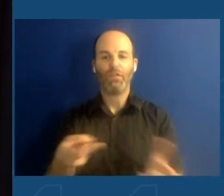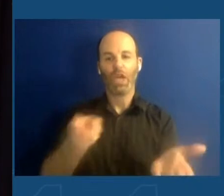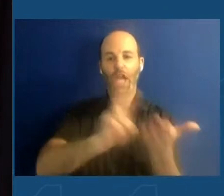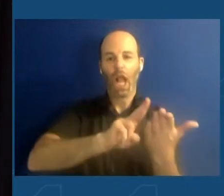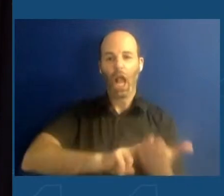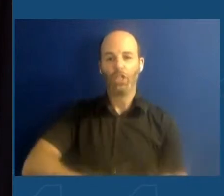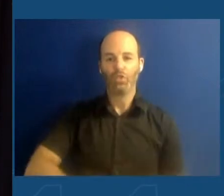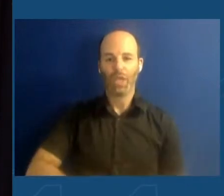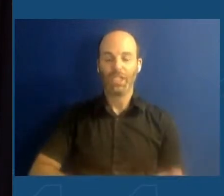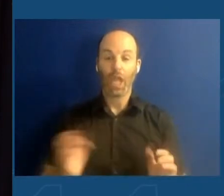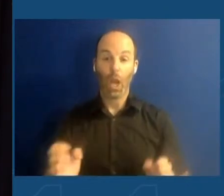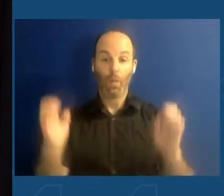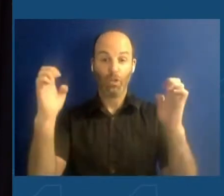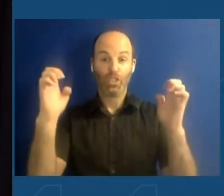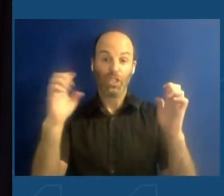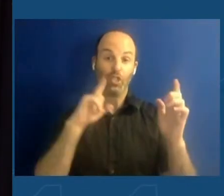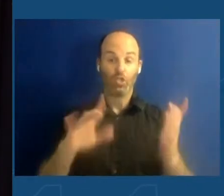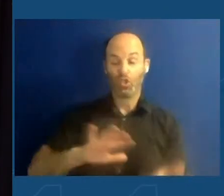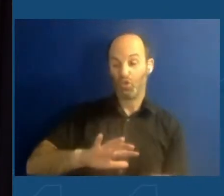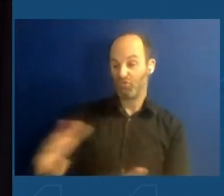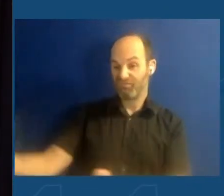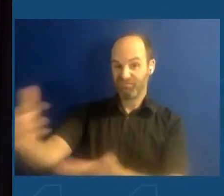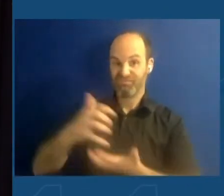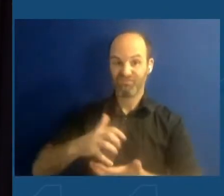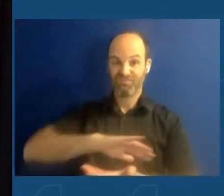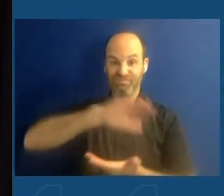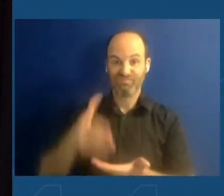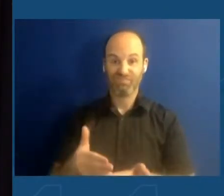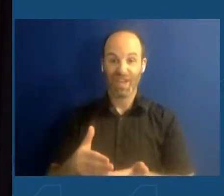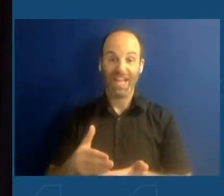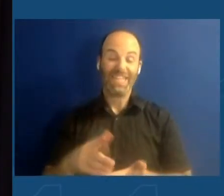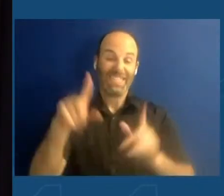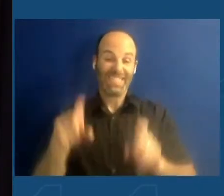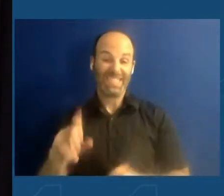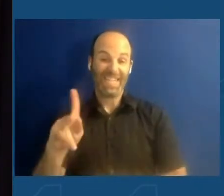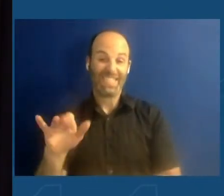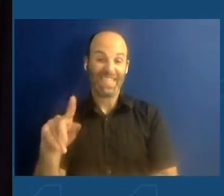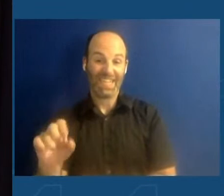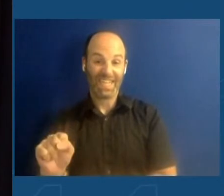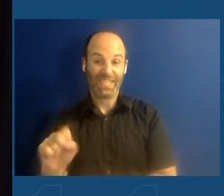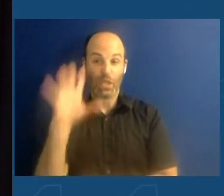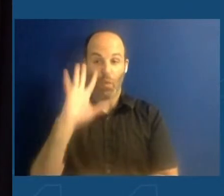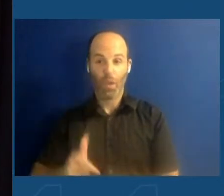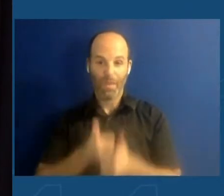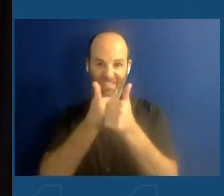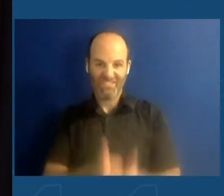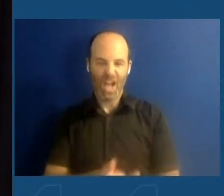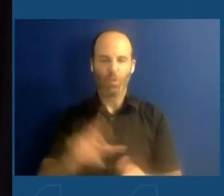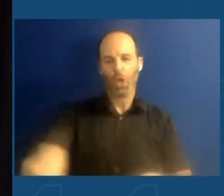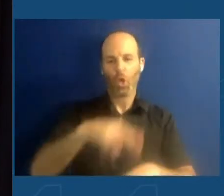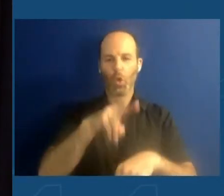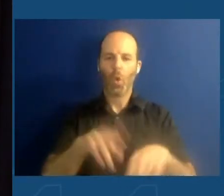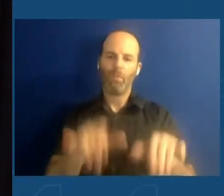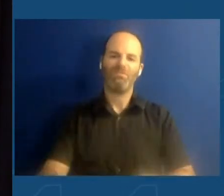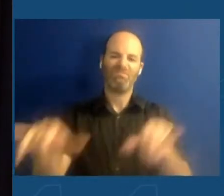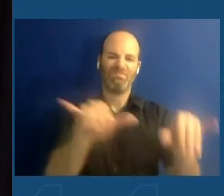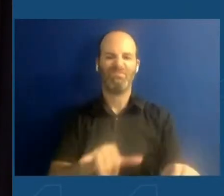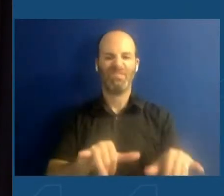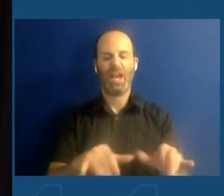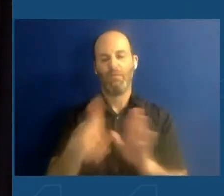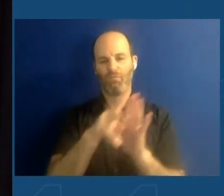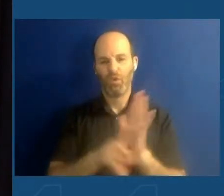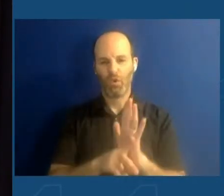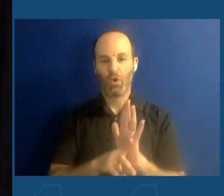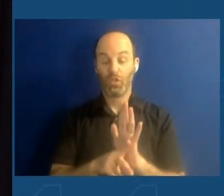contracting to amass the supply of test kits. We actually have been following the normal protocols. Even though we have the authority to do otherwise, we have